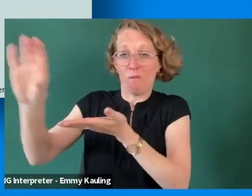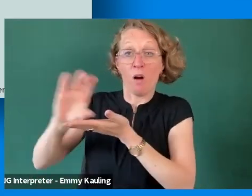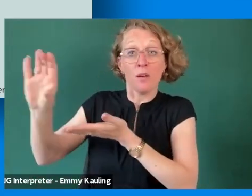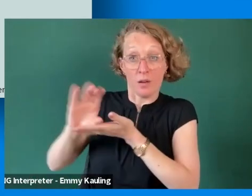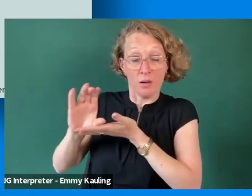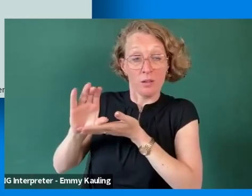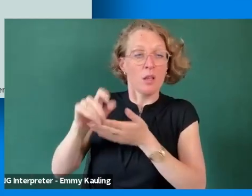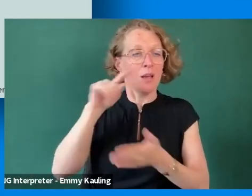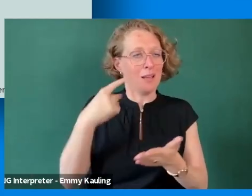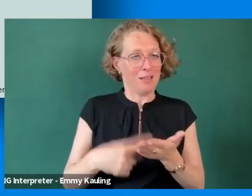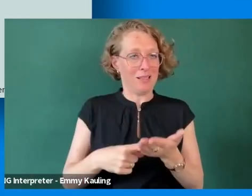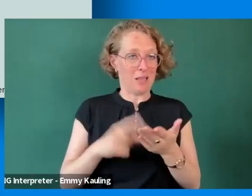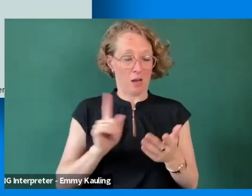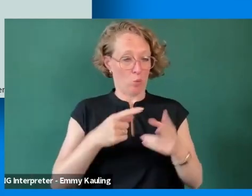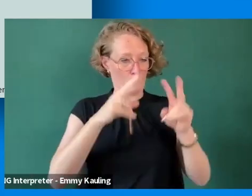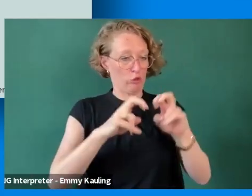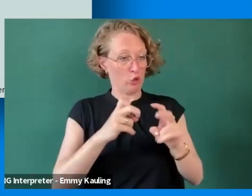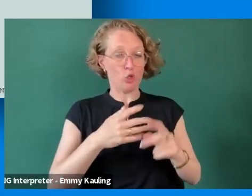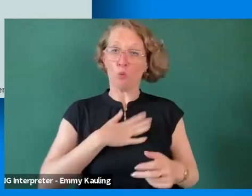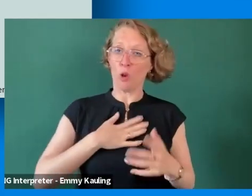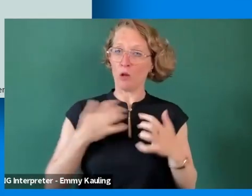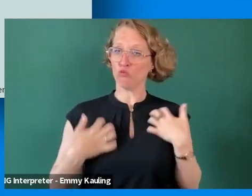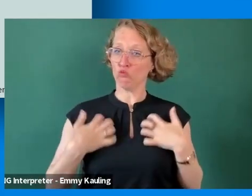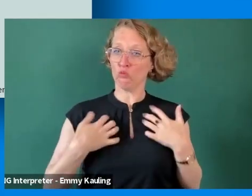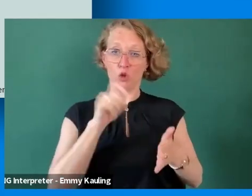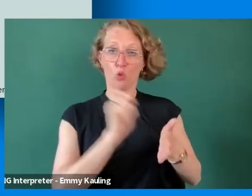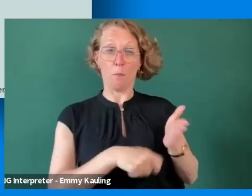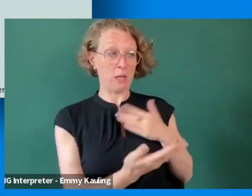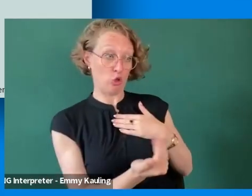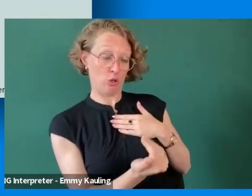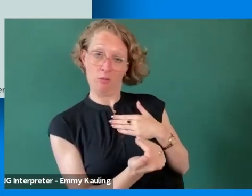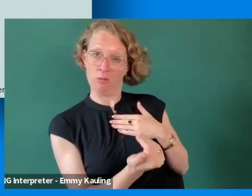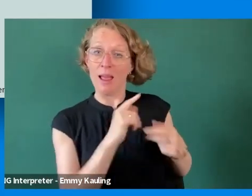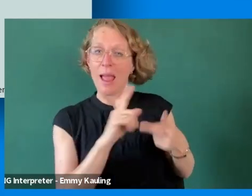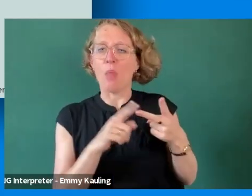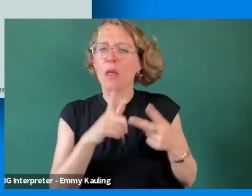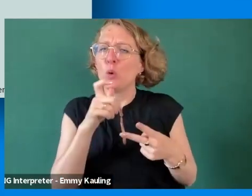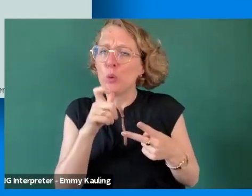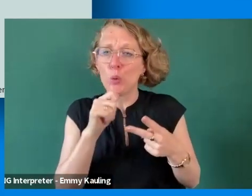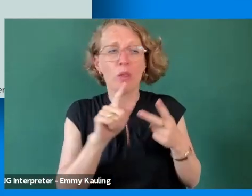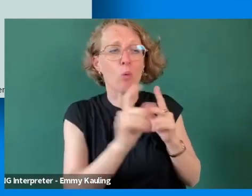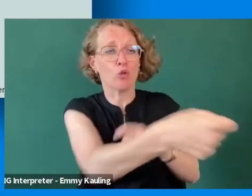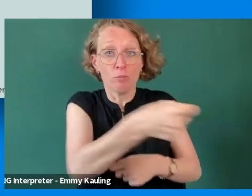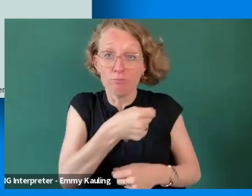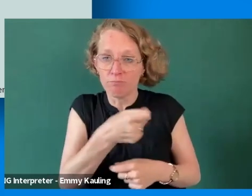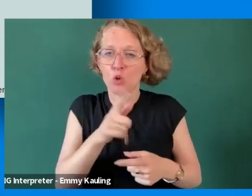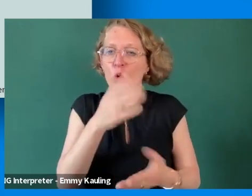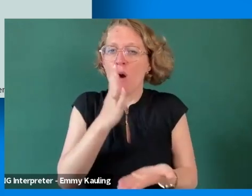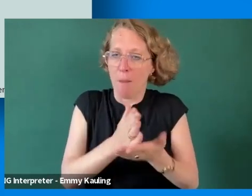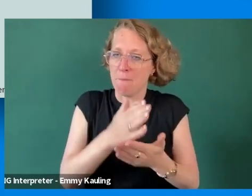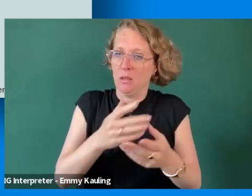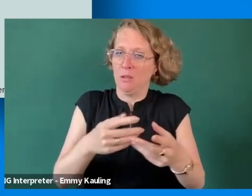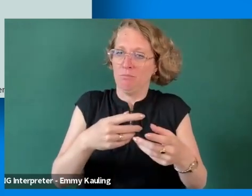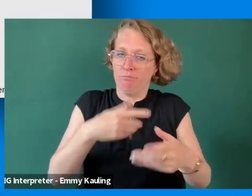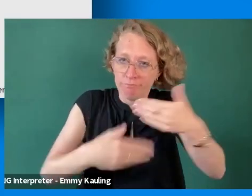of deciding what research they want to commission and then who they want to commission to do that research. So if we could move on to the